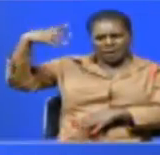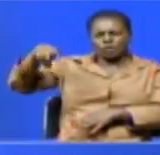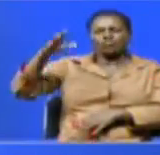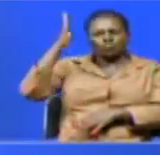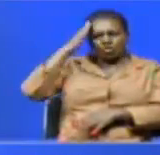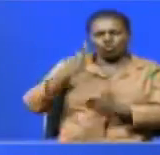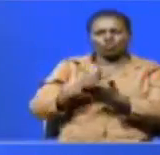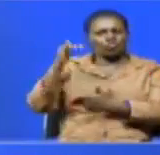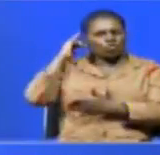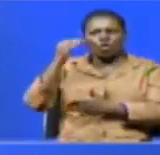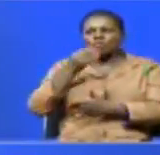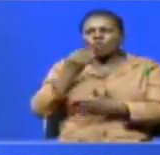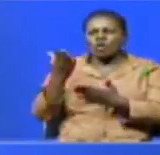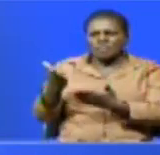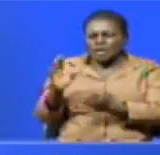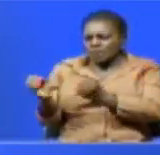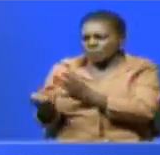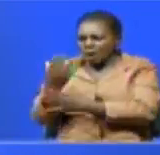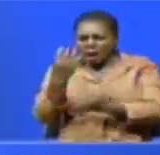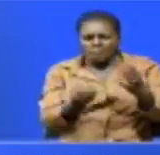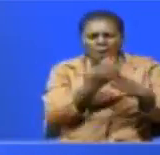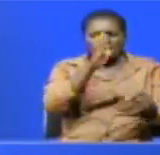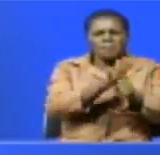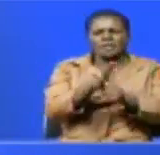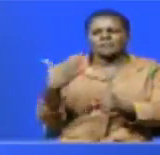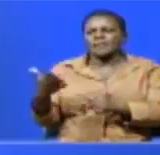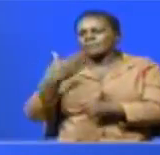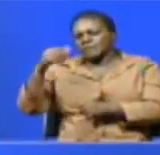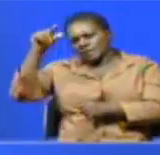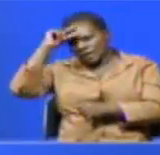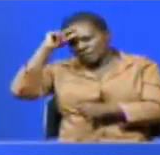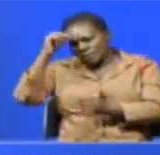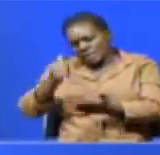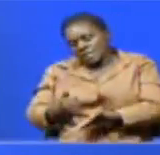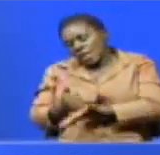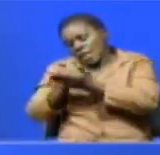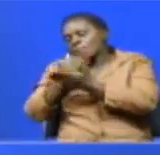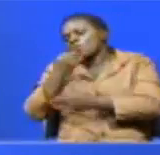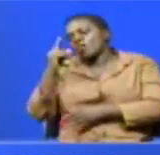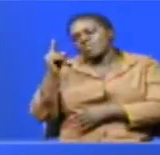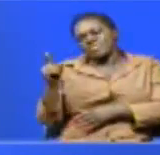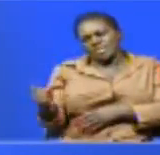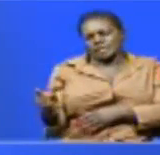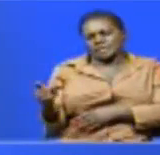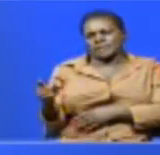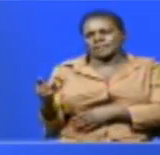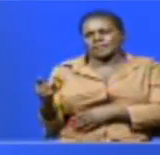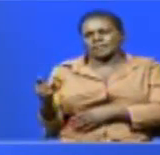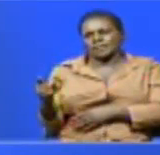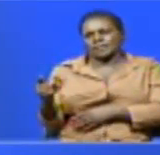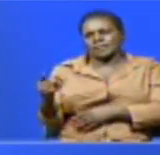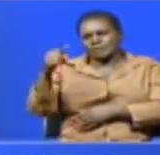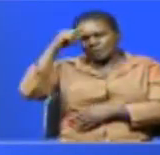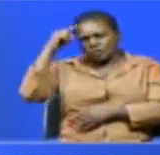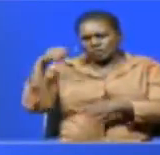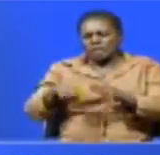kwa simu. Kijana kama hii ya kuvidua vitu mingi, serikali heri mungesaidia hii kijana, sababu